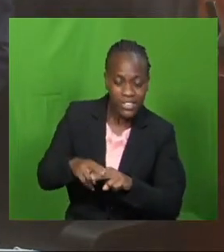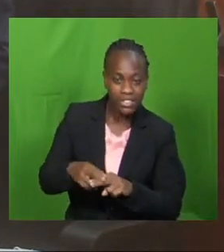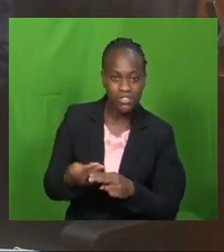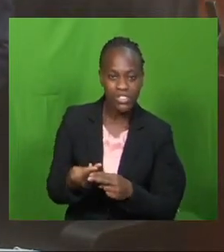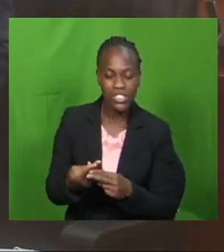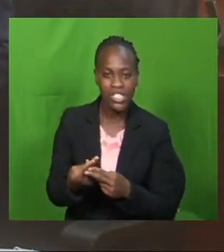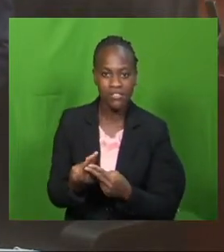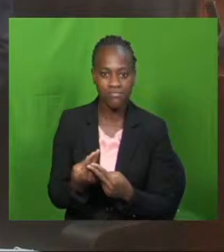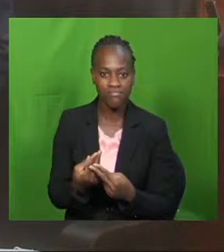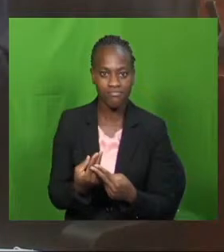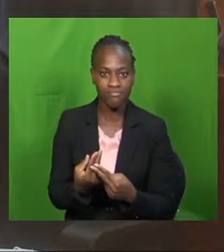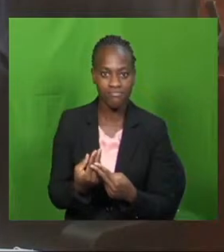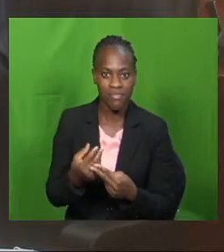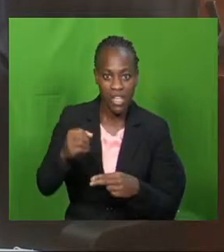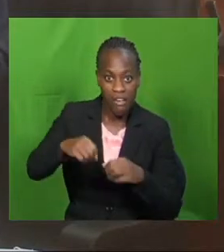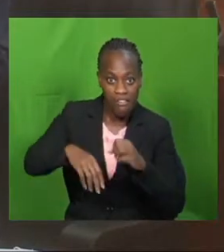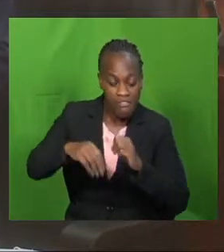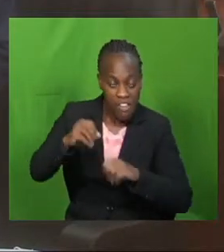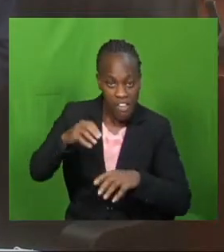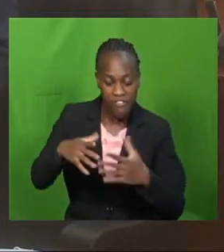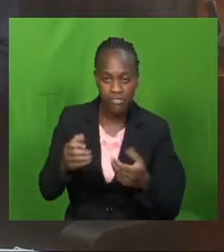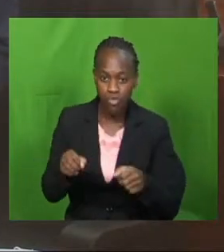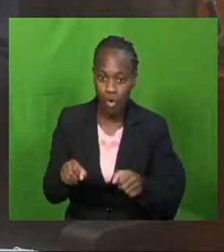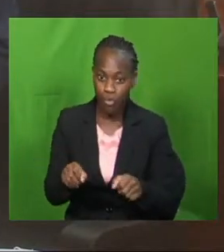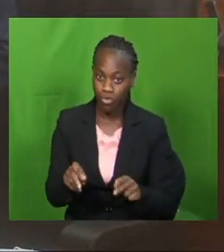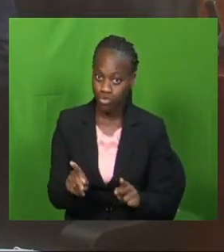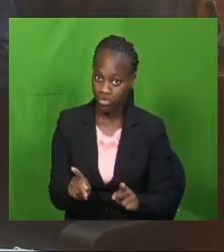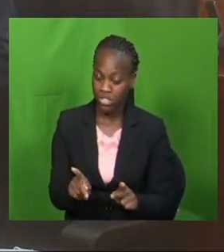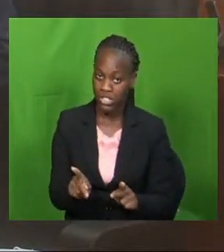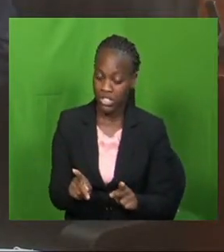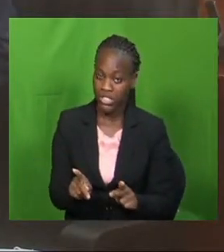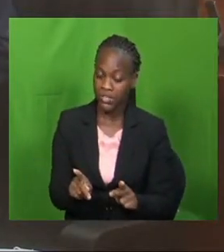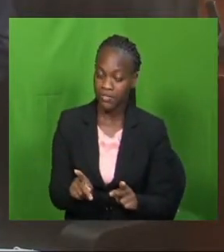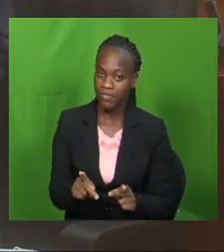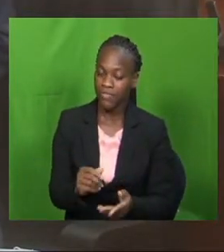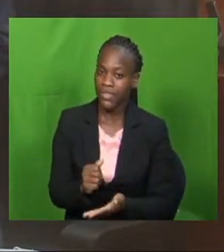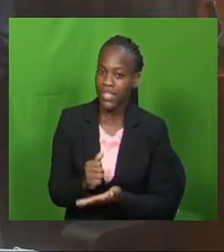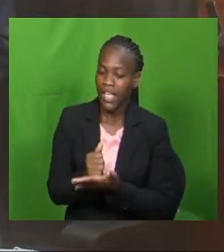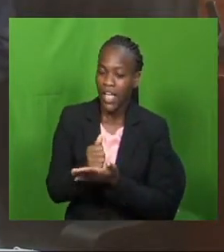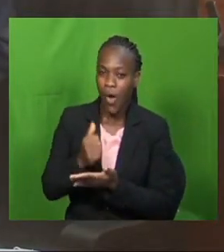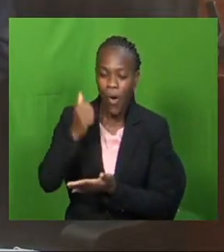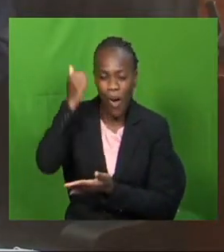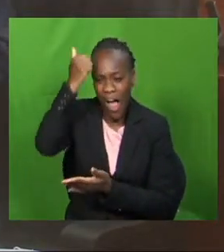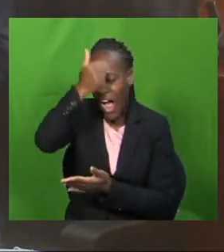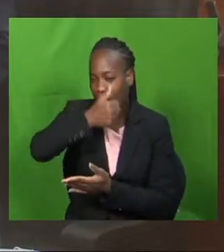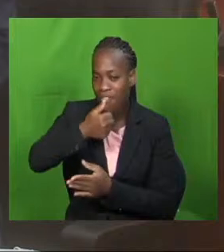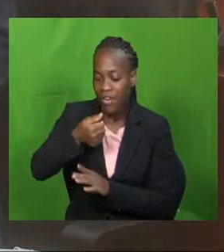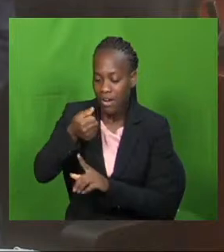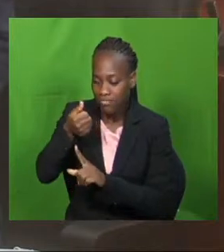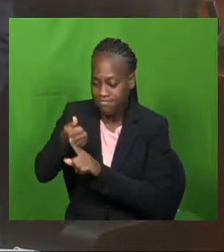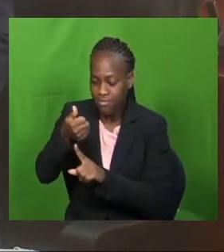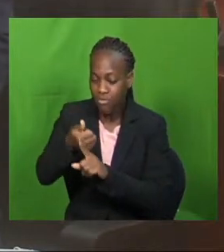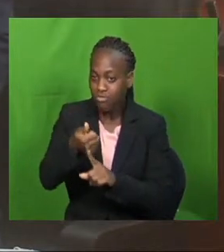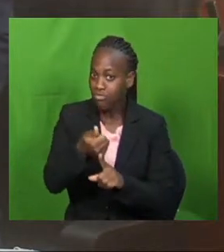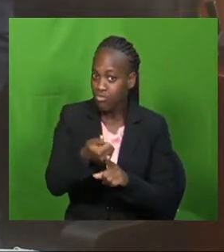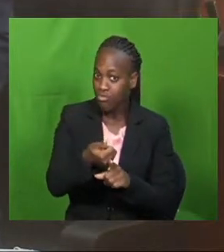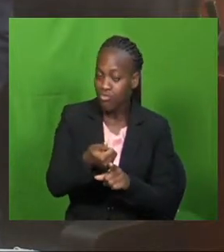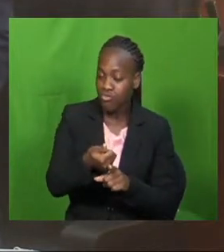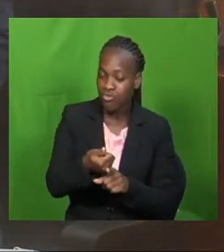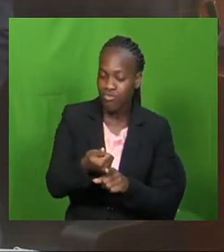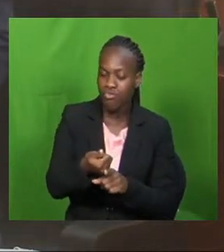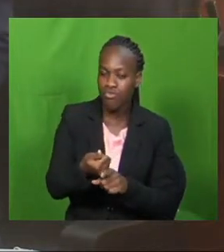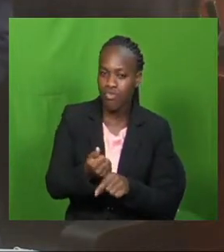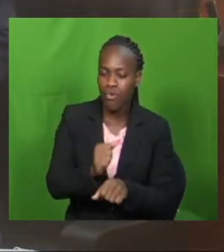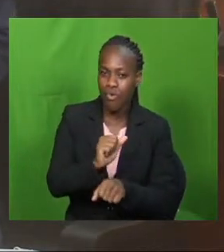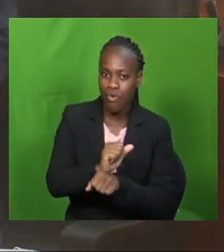investment opportunities, as well as technological development, and enabling African-owned enterprises to enter into new markets,